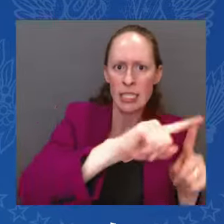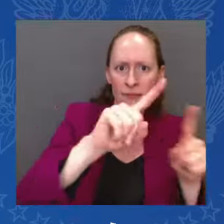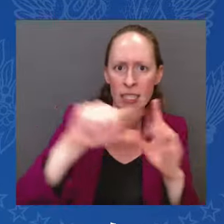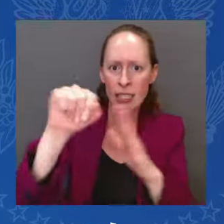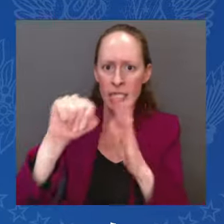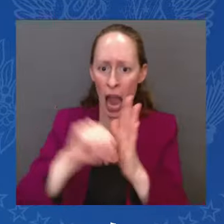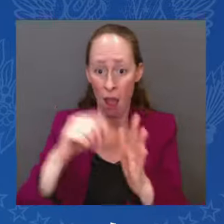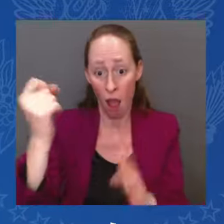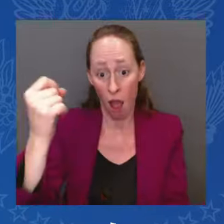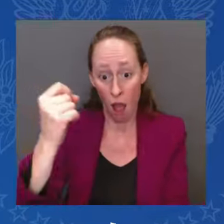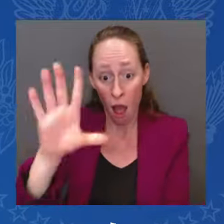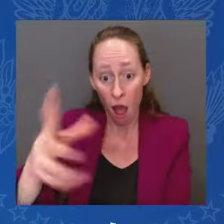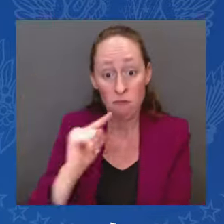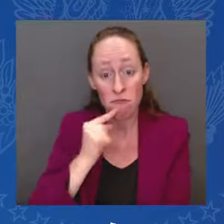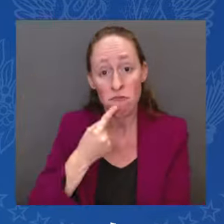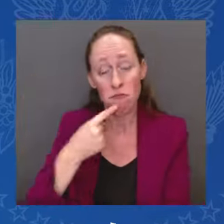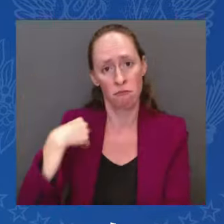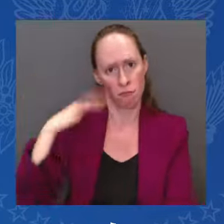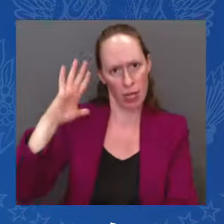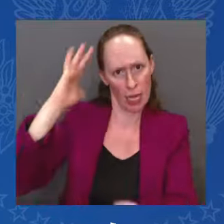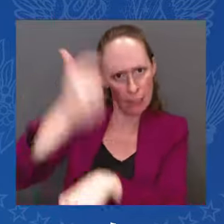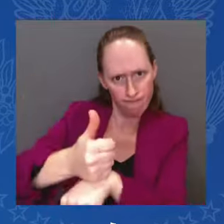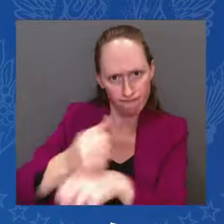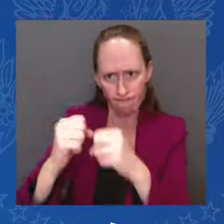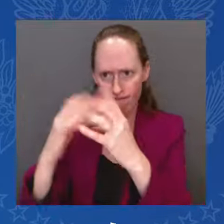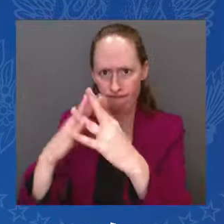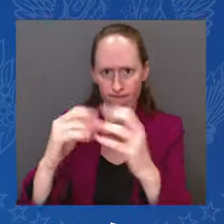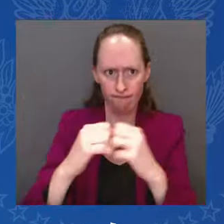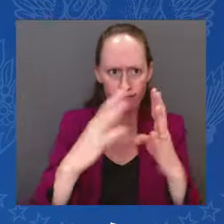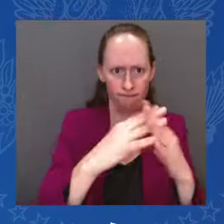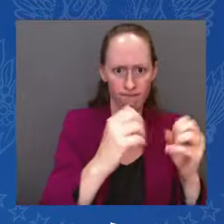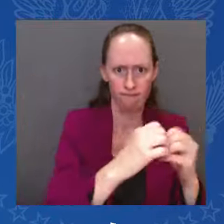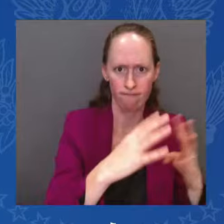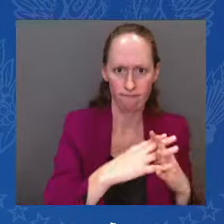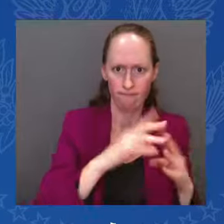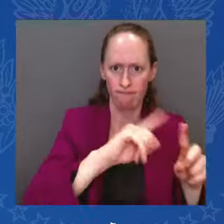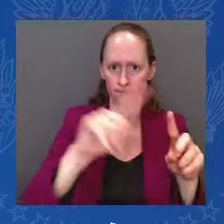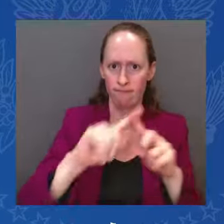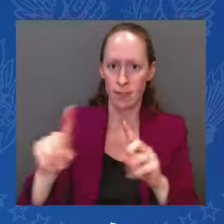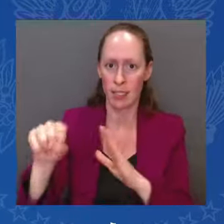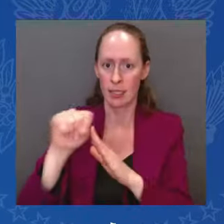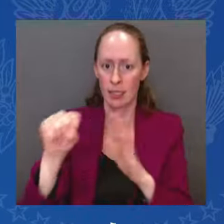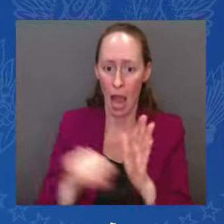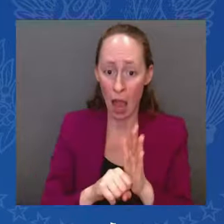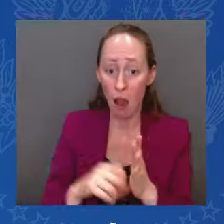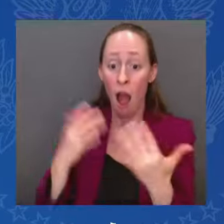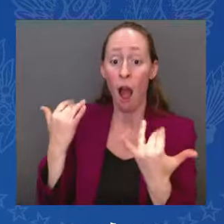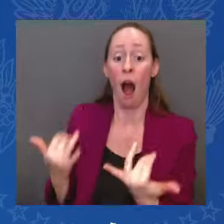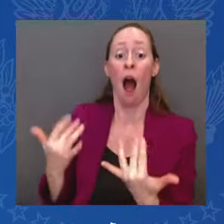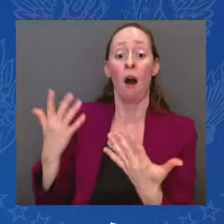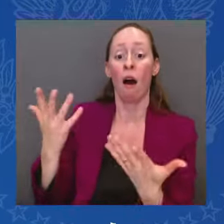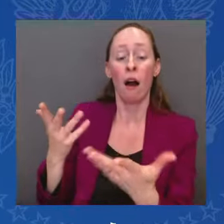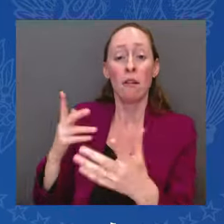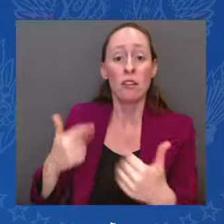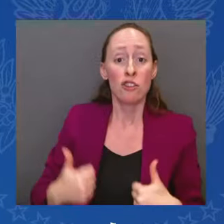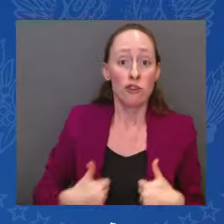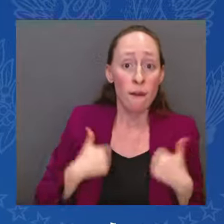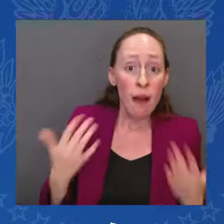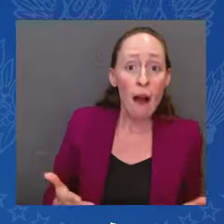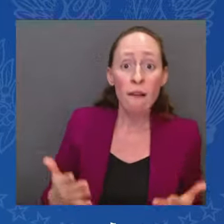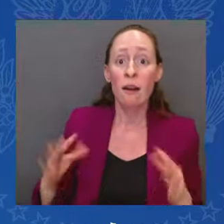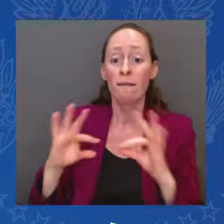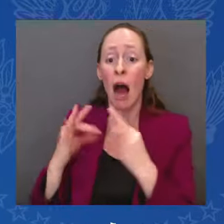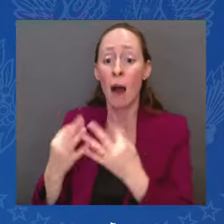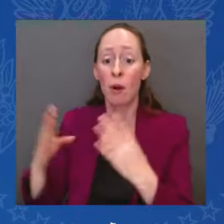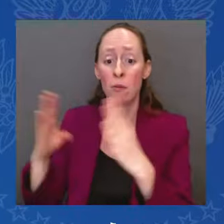them. Second, coordinate more support for survivors, families, and communities affected by gun violence, including mental health